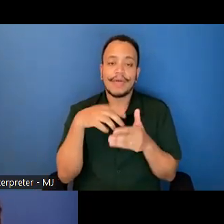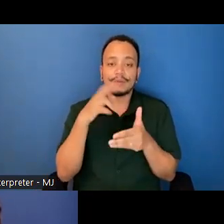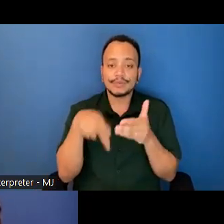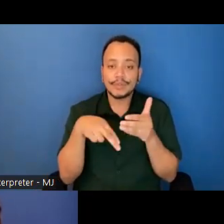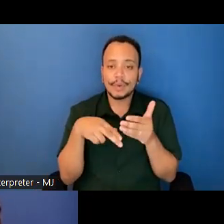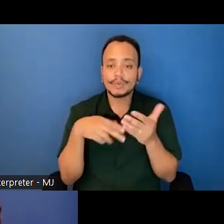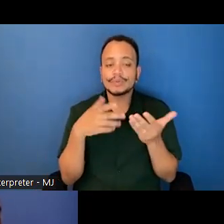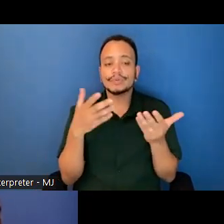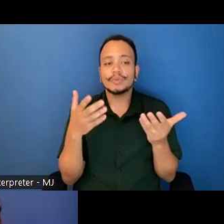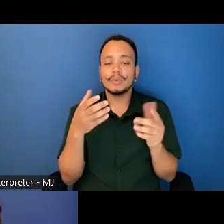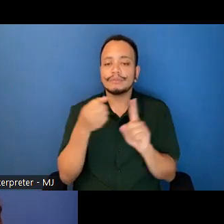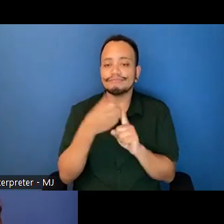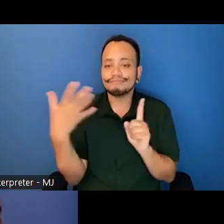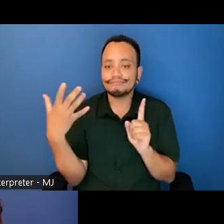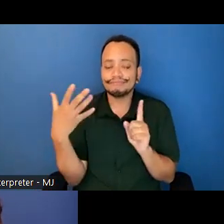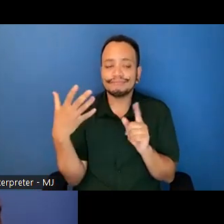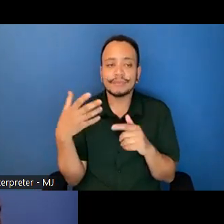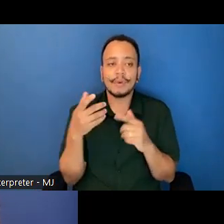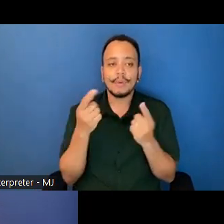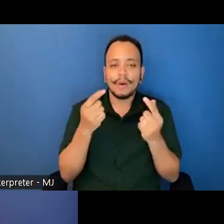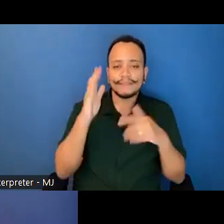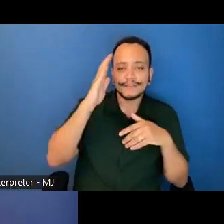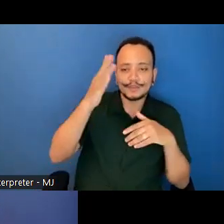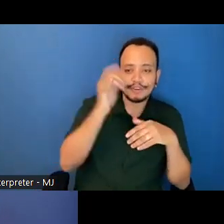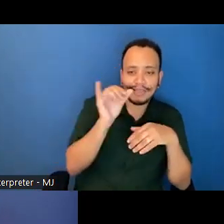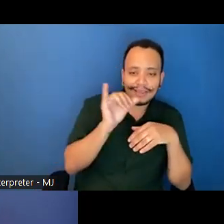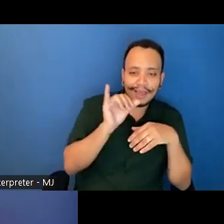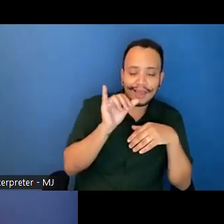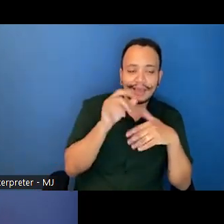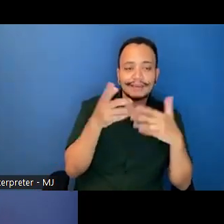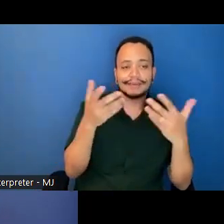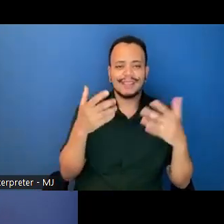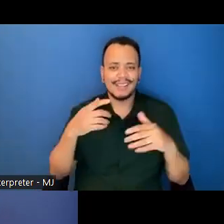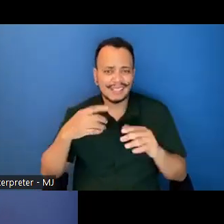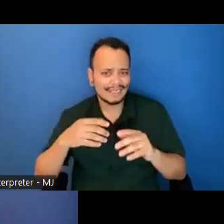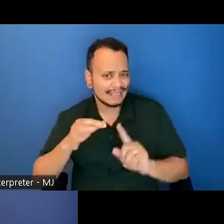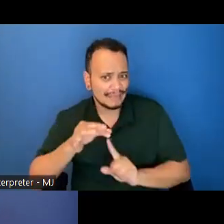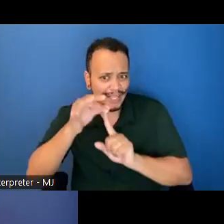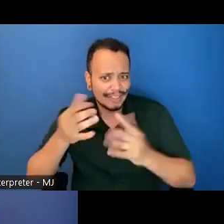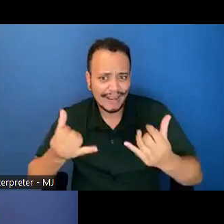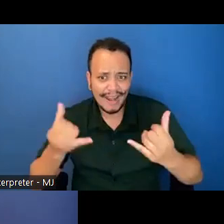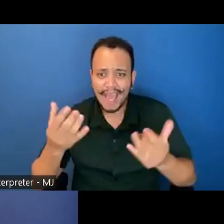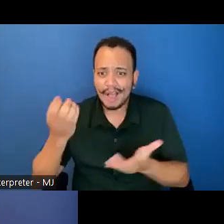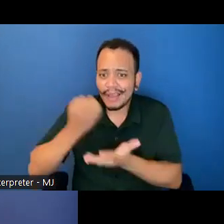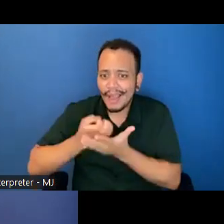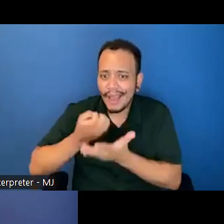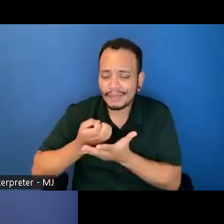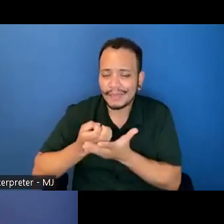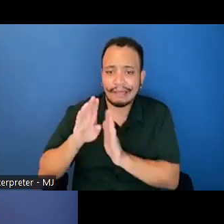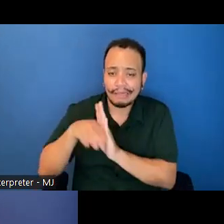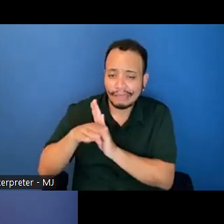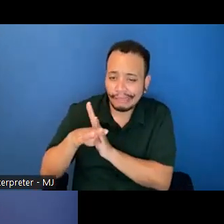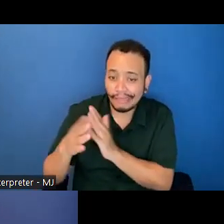it something that, as we think about our economy and sort of where we are and we think about the future, is